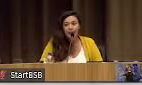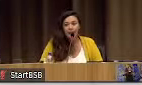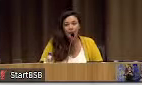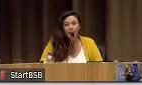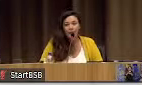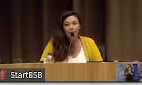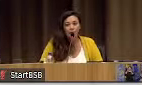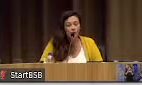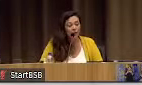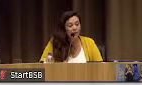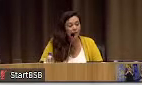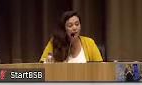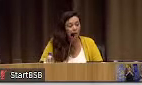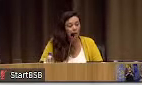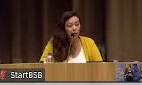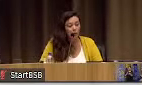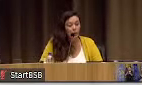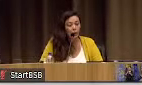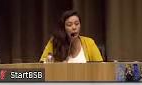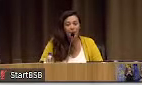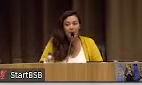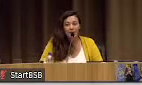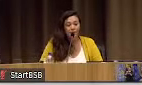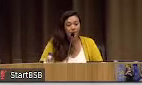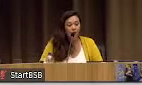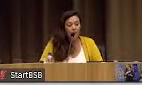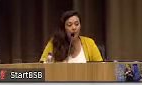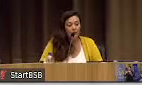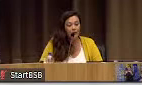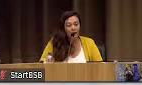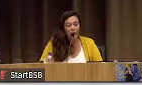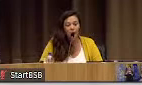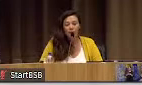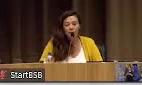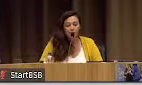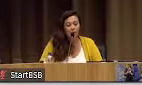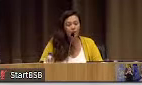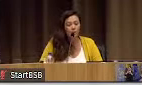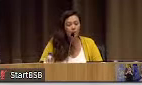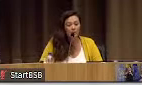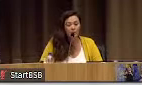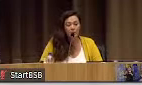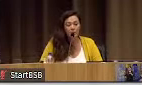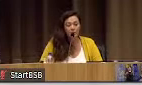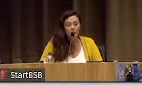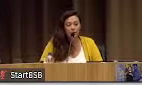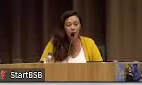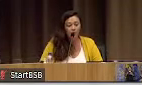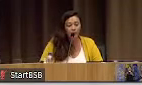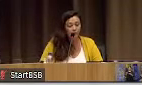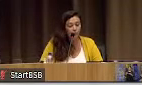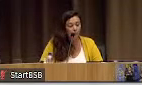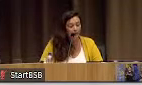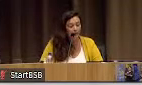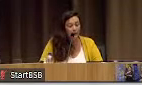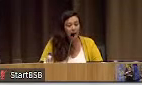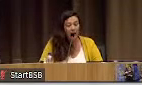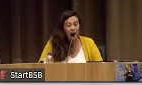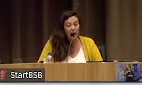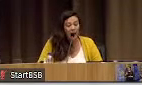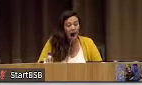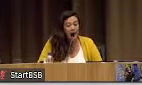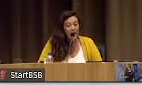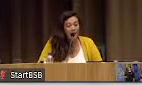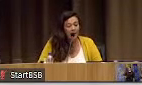also aligned to this national data with this platform for all the